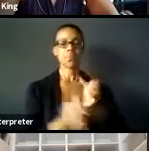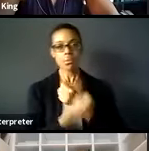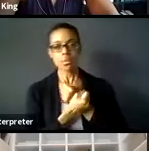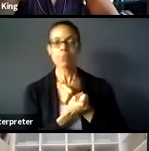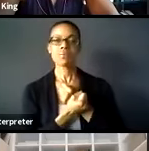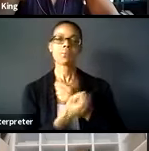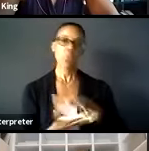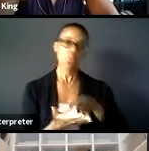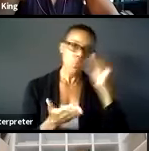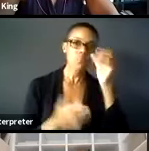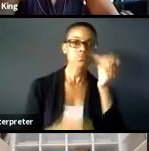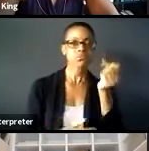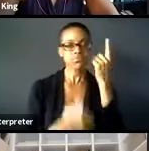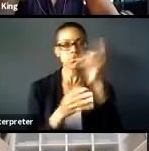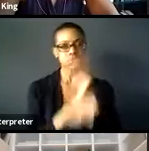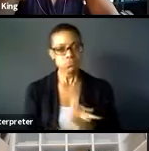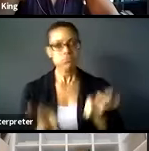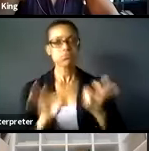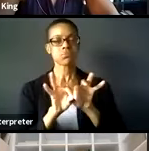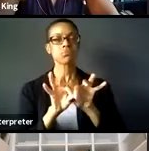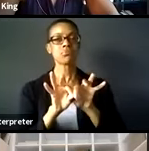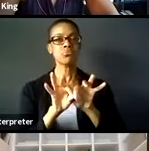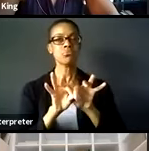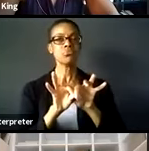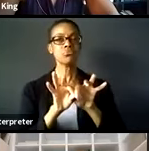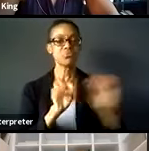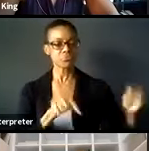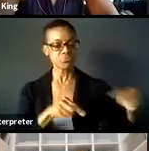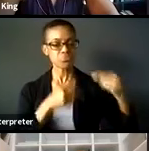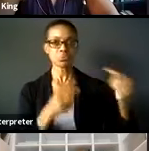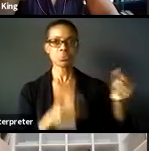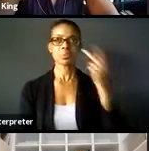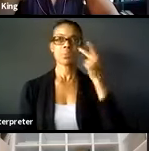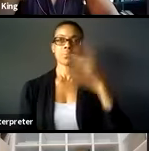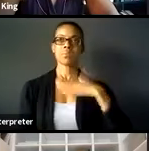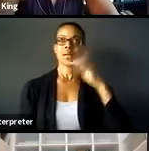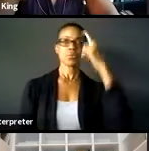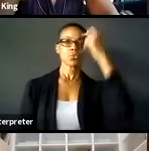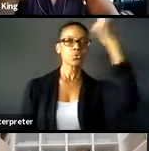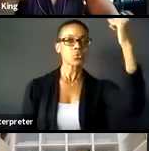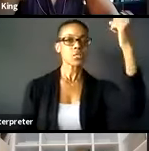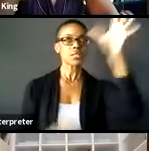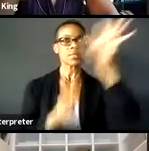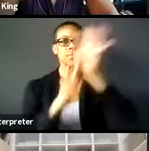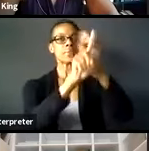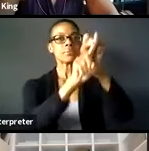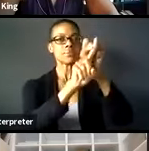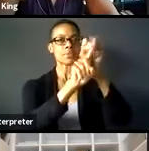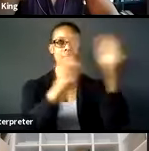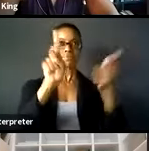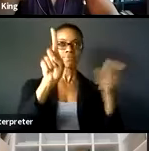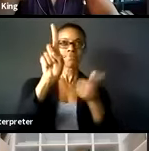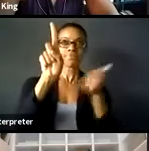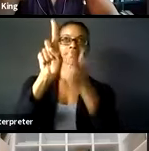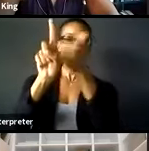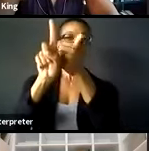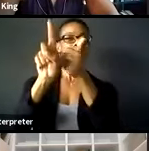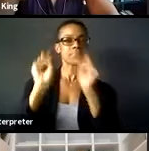understanding about how important it is to see my dreams and fulfill them and pursue them as much as I